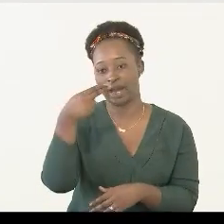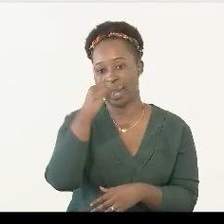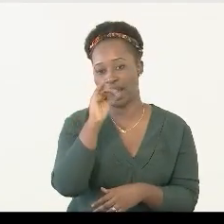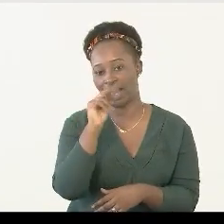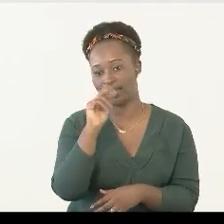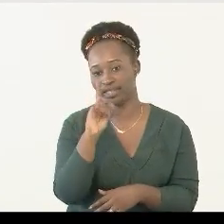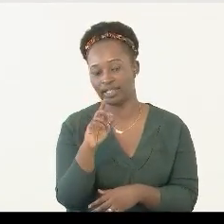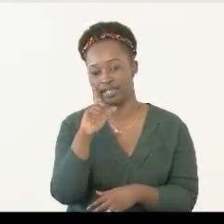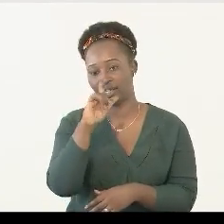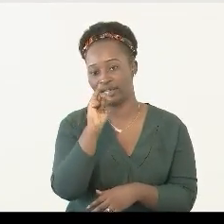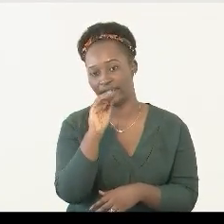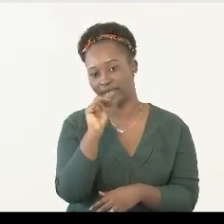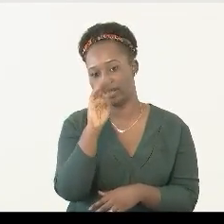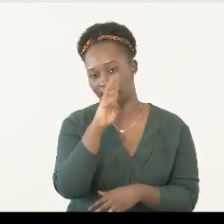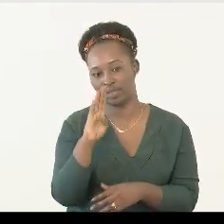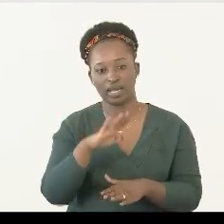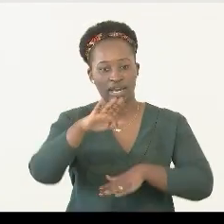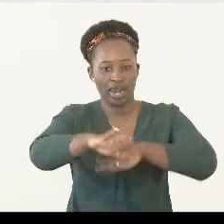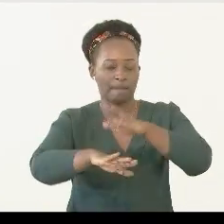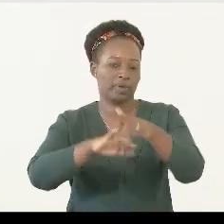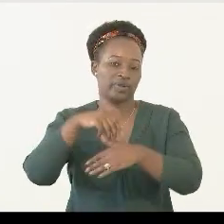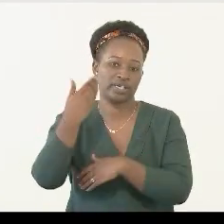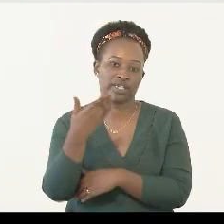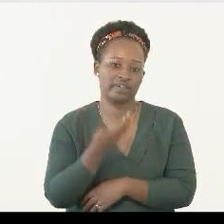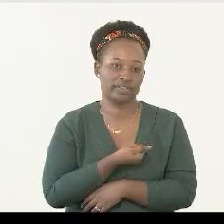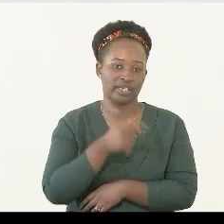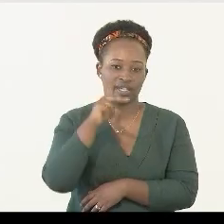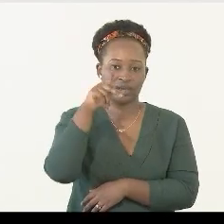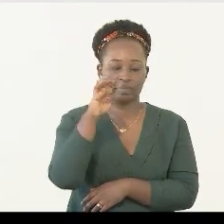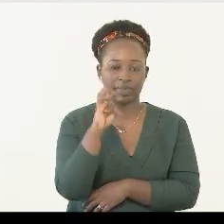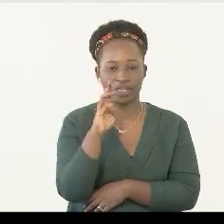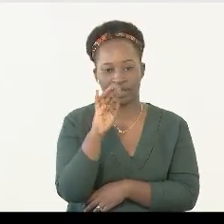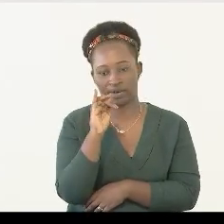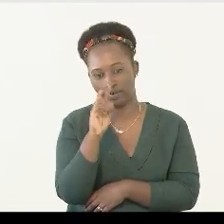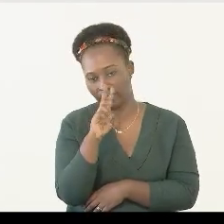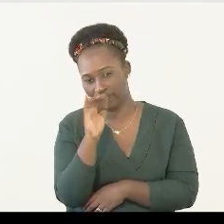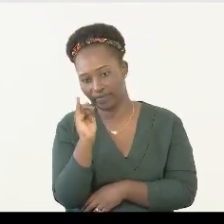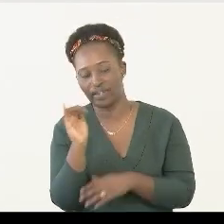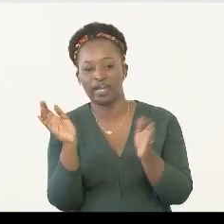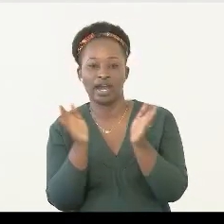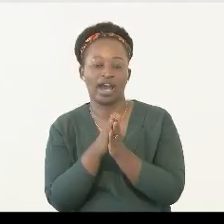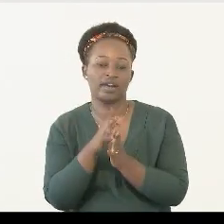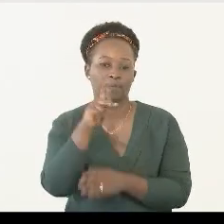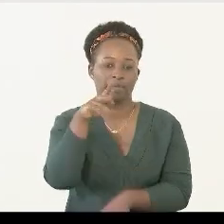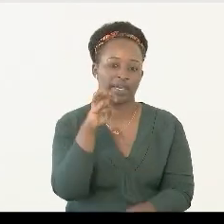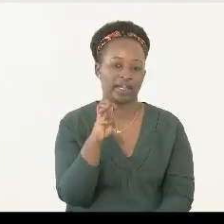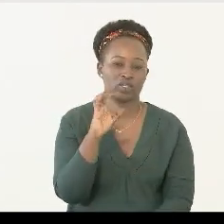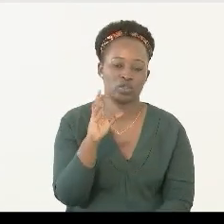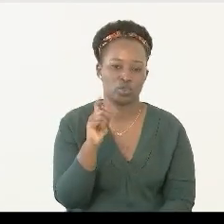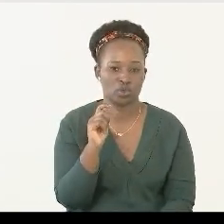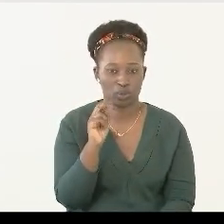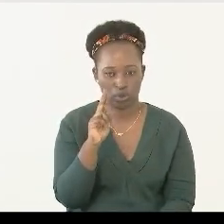which are the legs, then pelvic and pectoral girdles. Those make appendicular